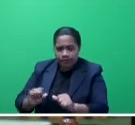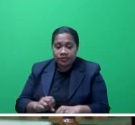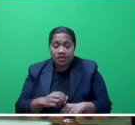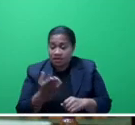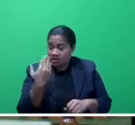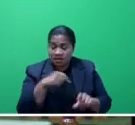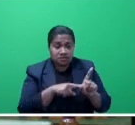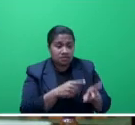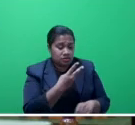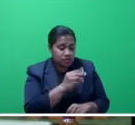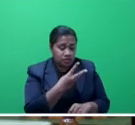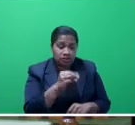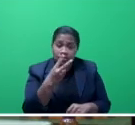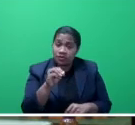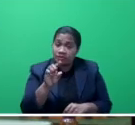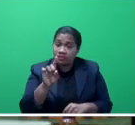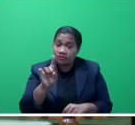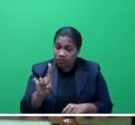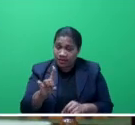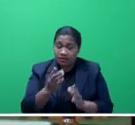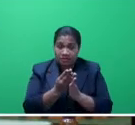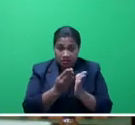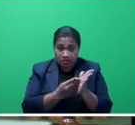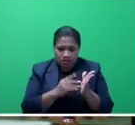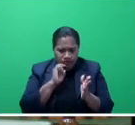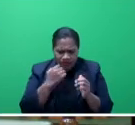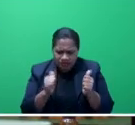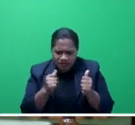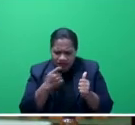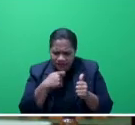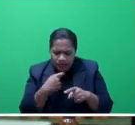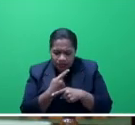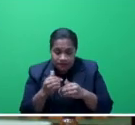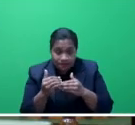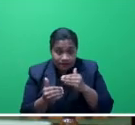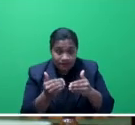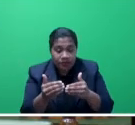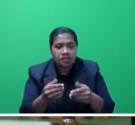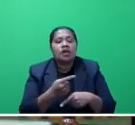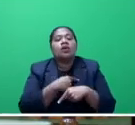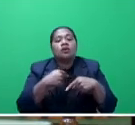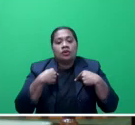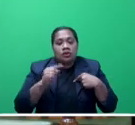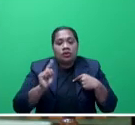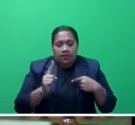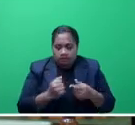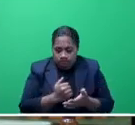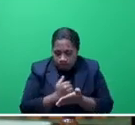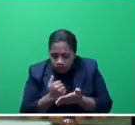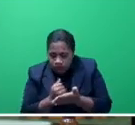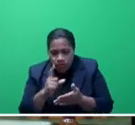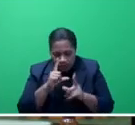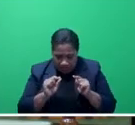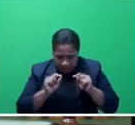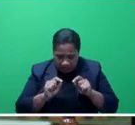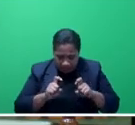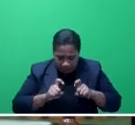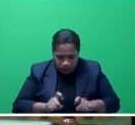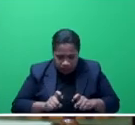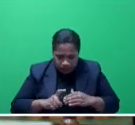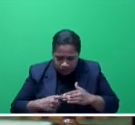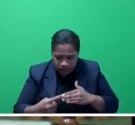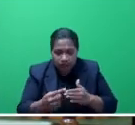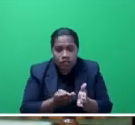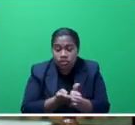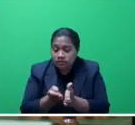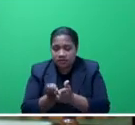2020-21 budget, which is going to end in a few weeks' time, we acted prudently to maintain services of our people,